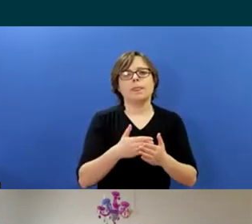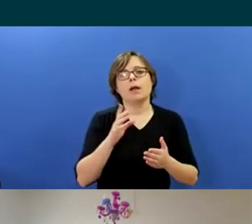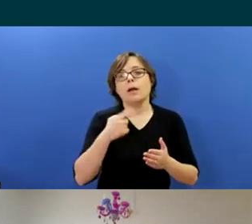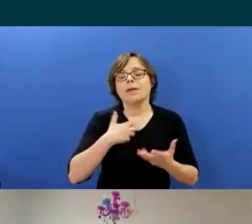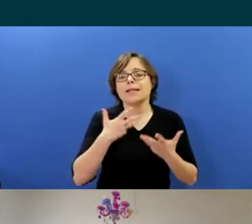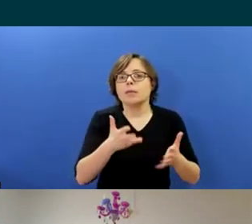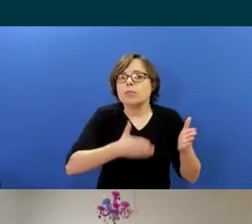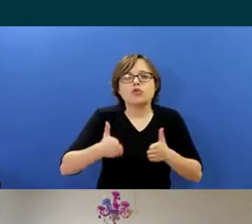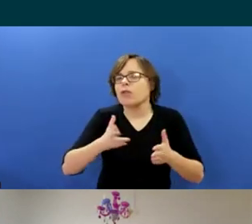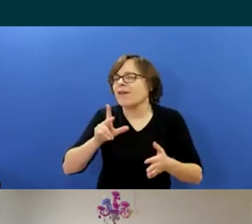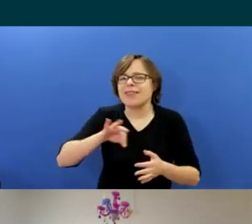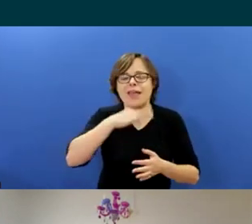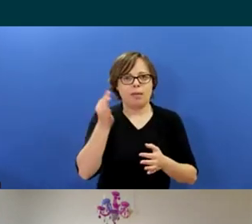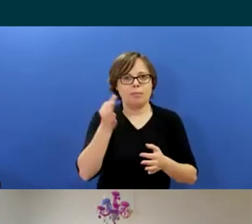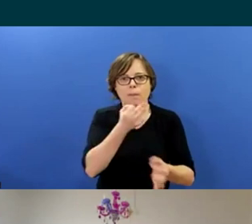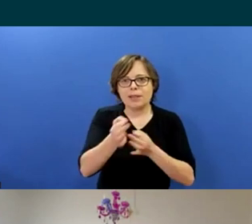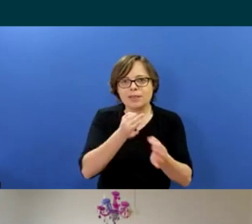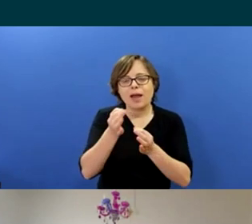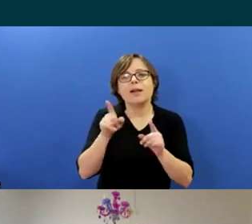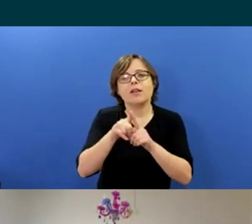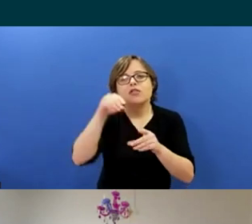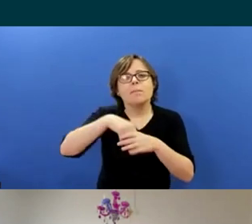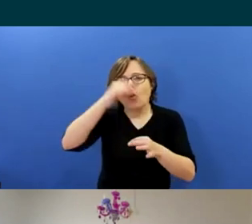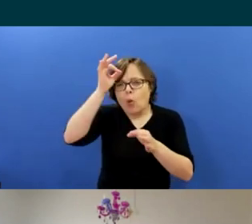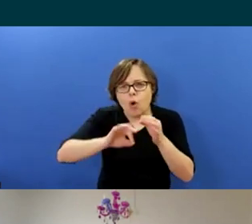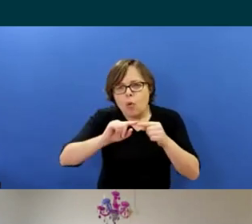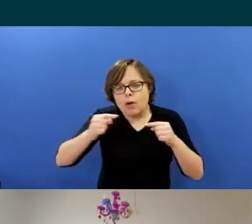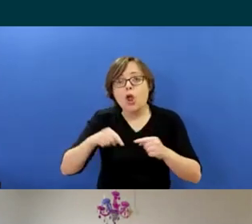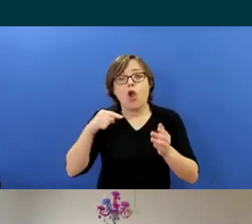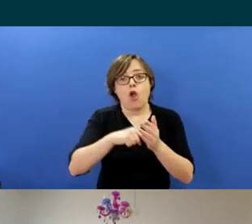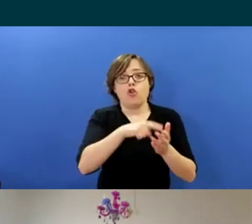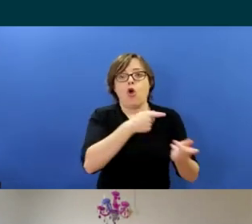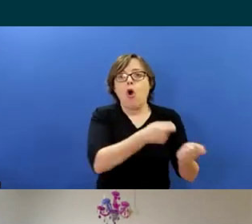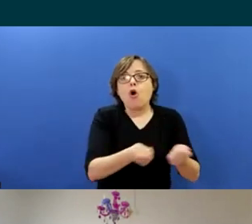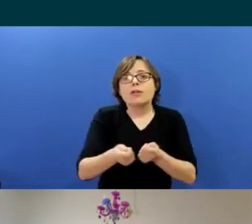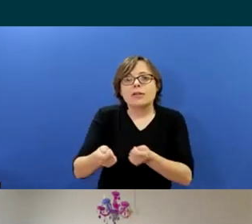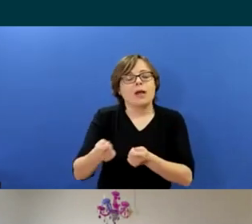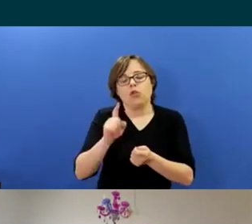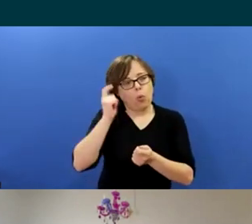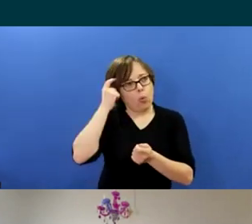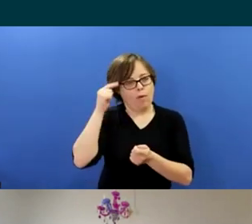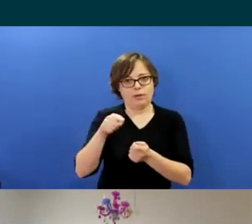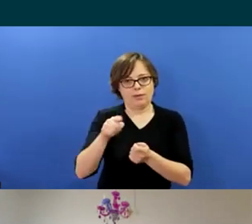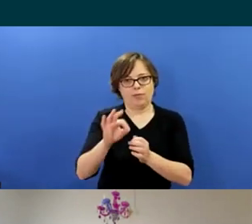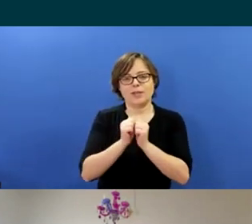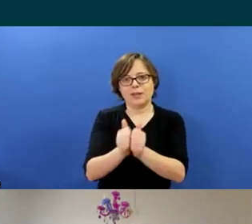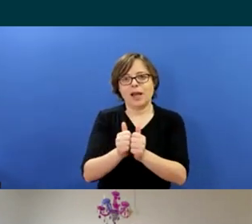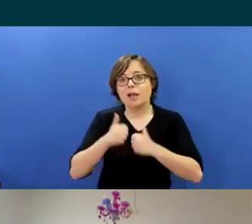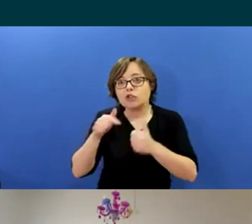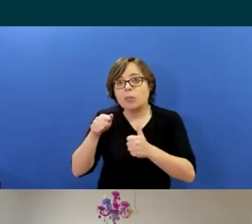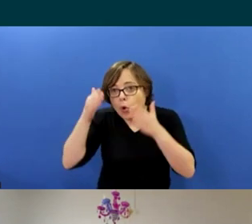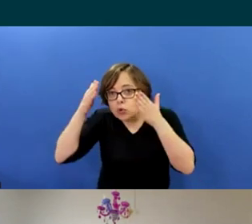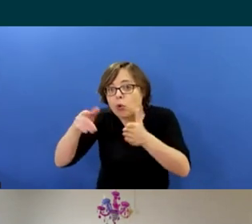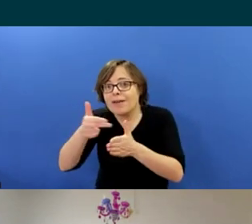ideas, is to ask the right question to help the people produce their own ideas. And when we